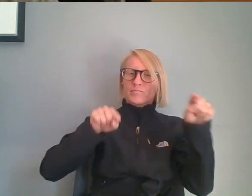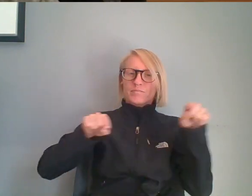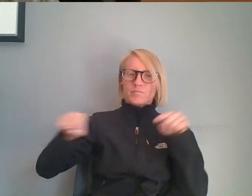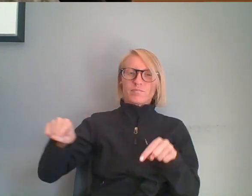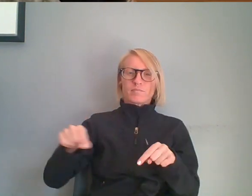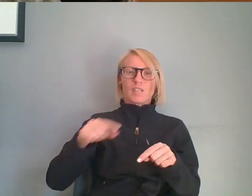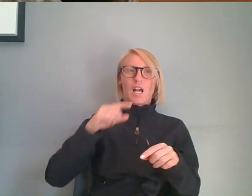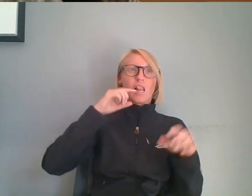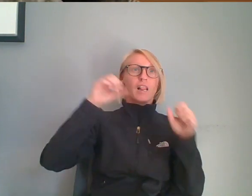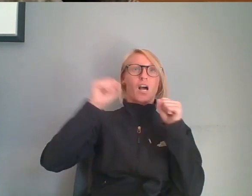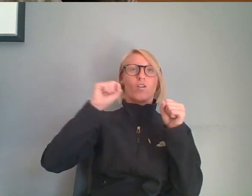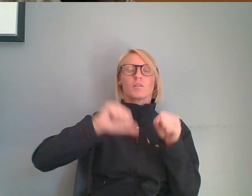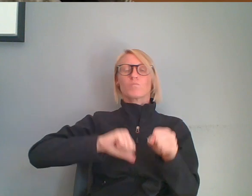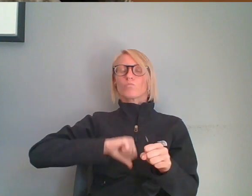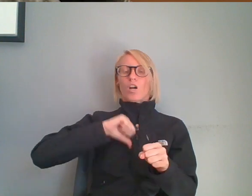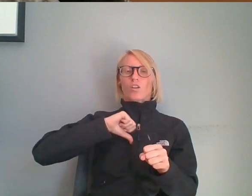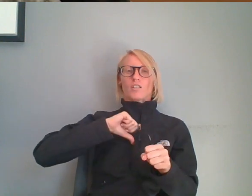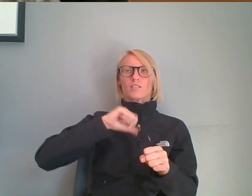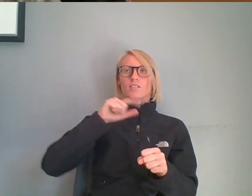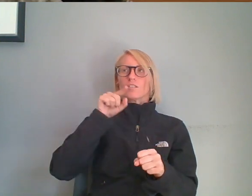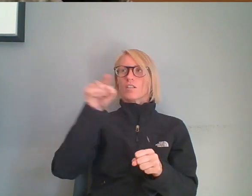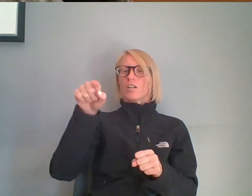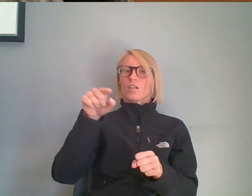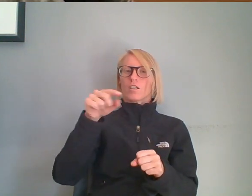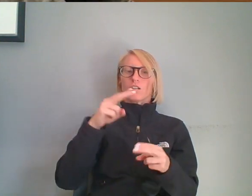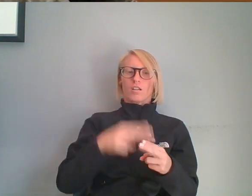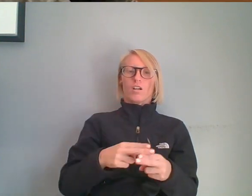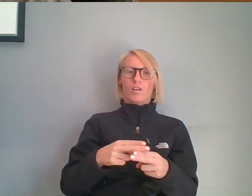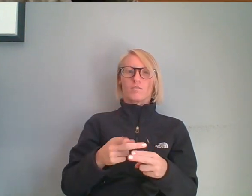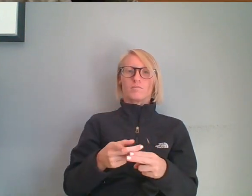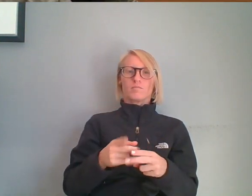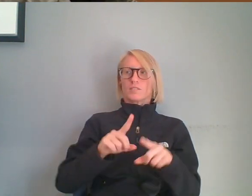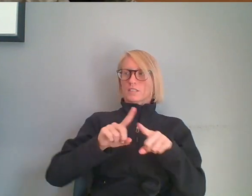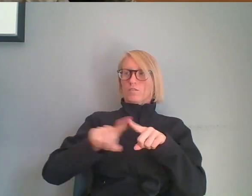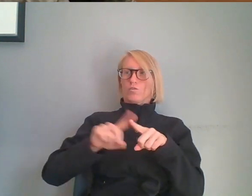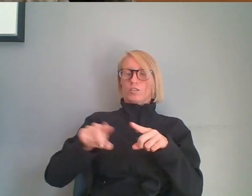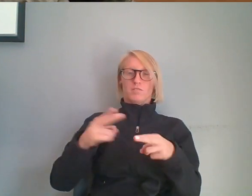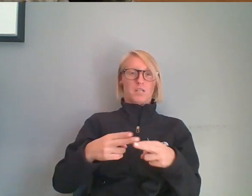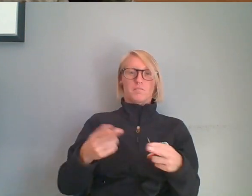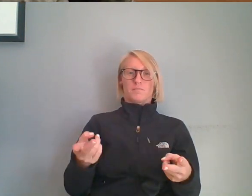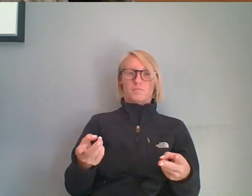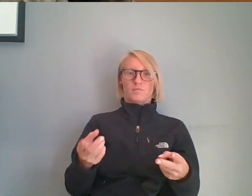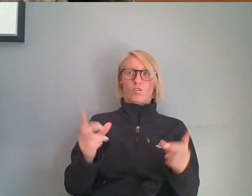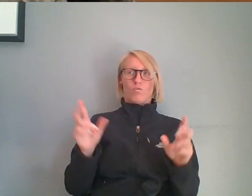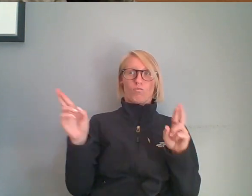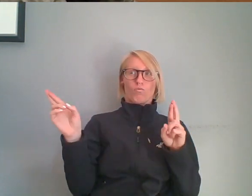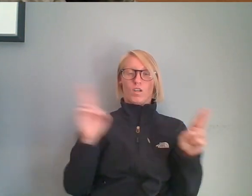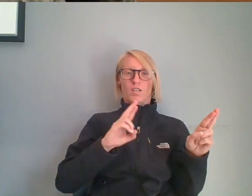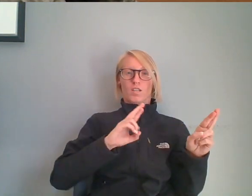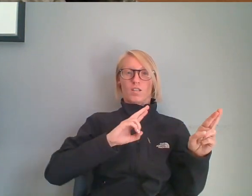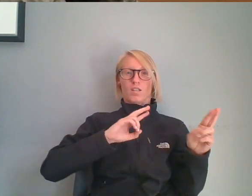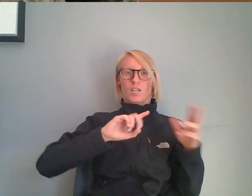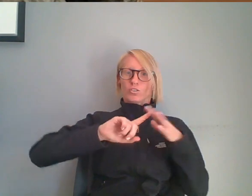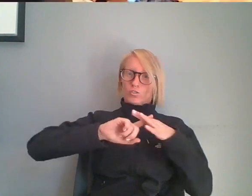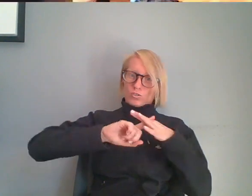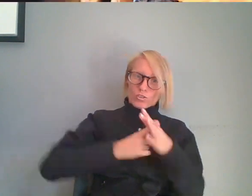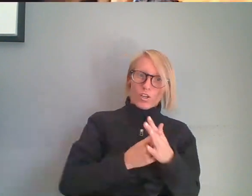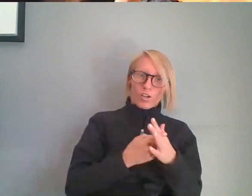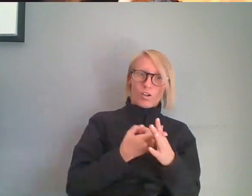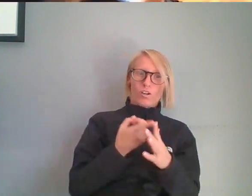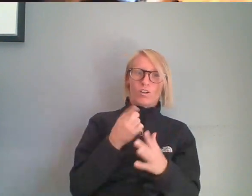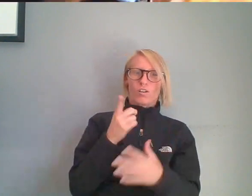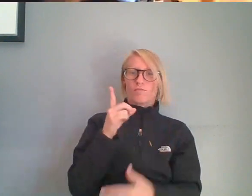and loudly and proudly call them different than what they are. Ready? Begin.